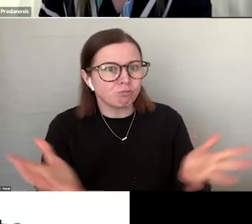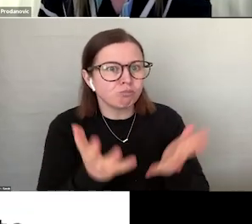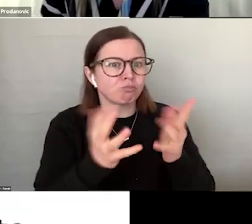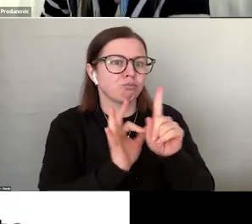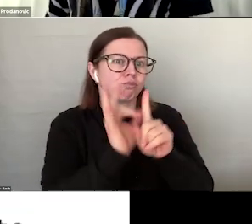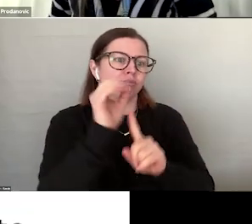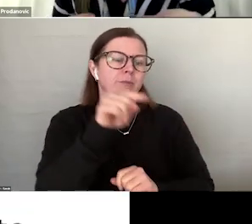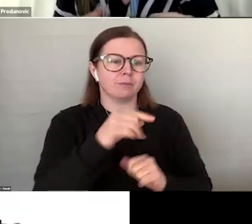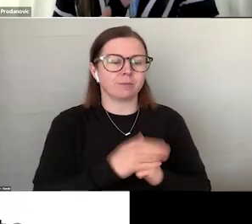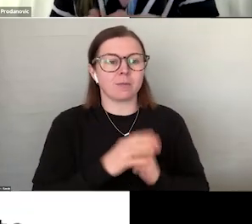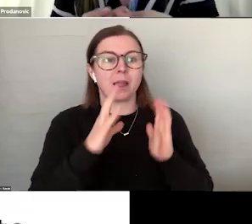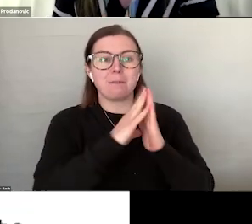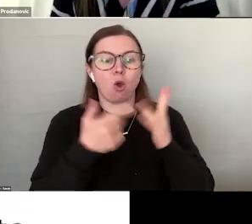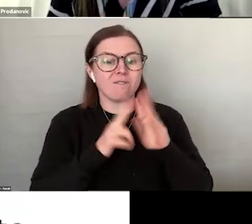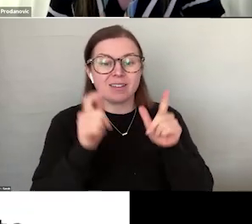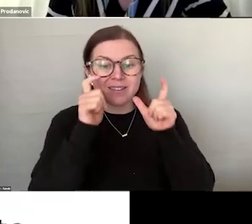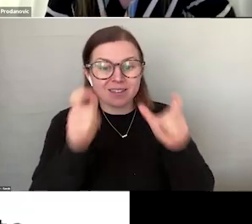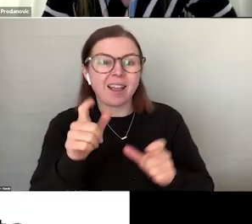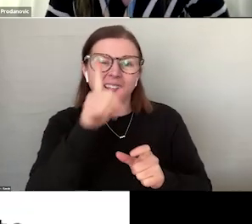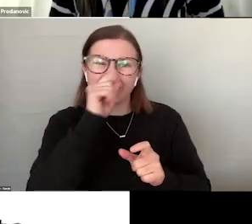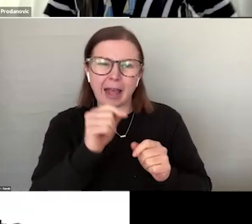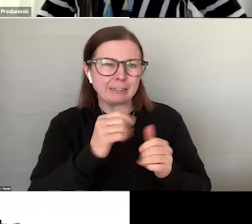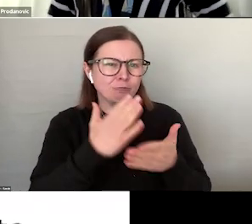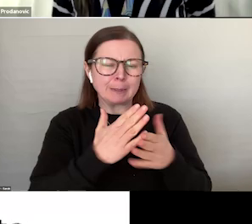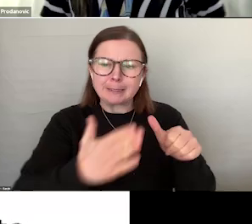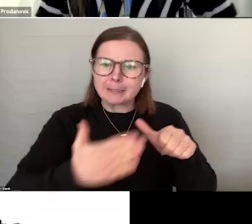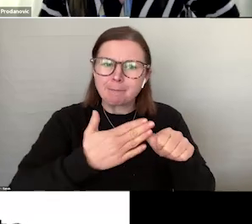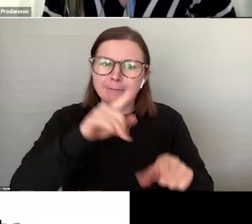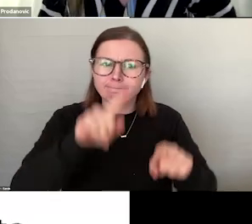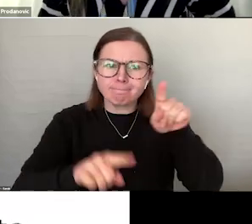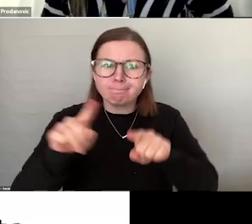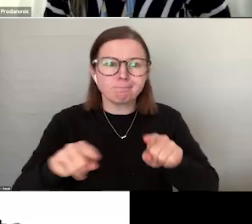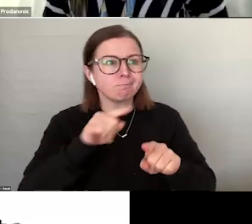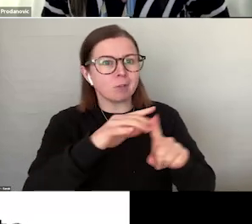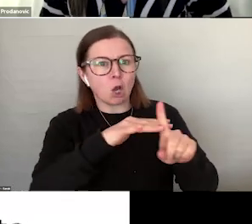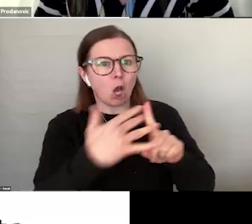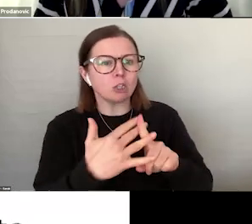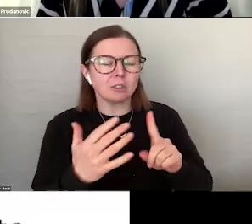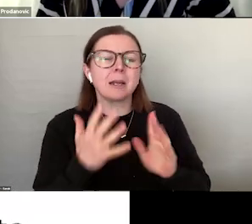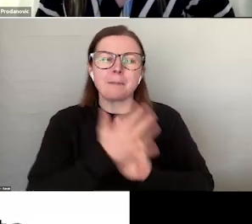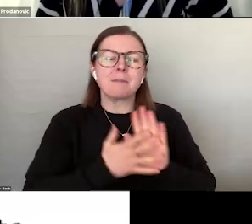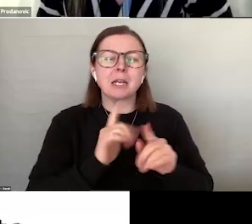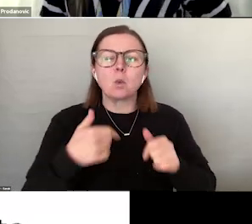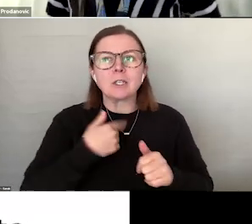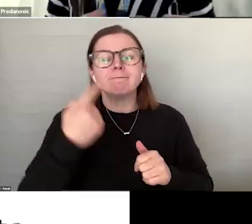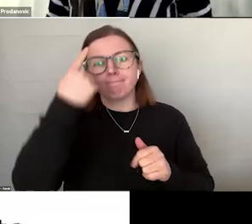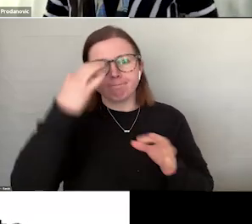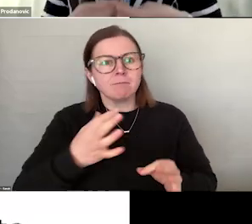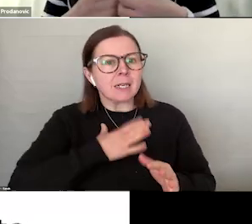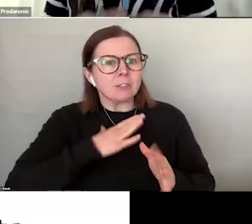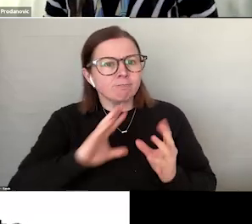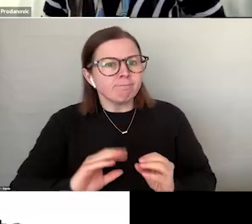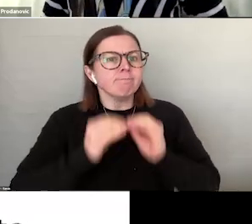So because models of care can mean different things depending on the context where they are applied, we needed to come up with a definition